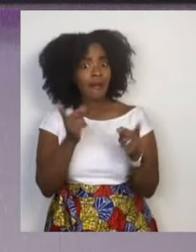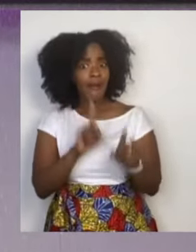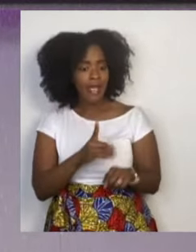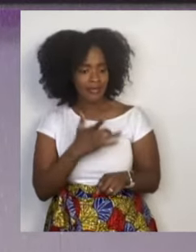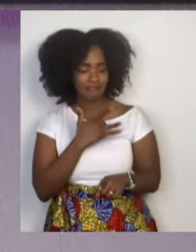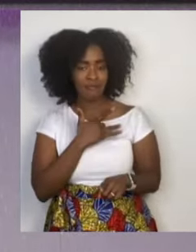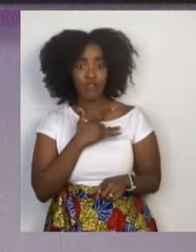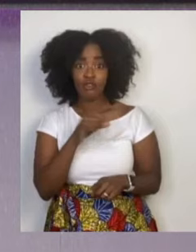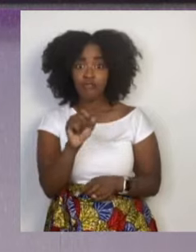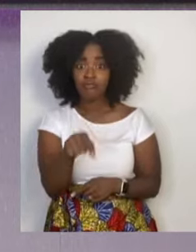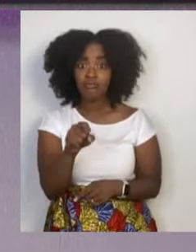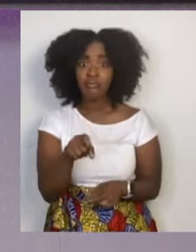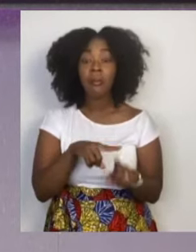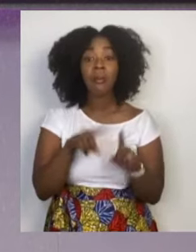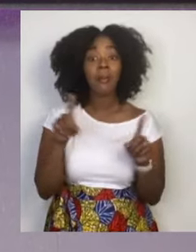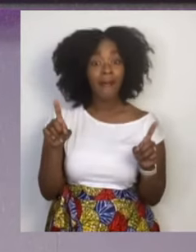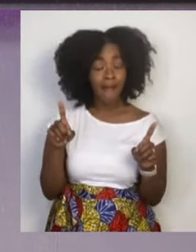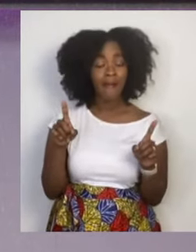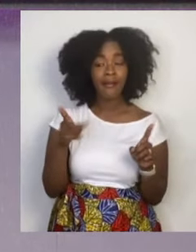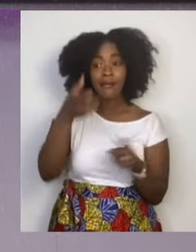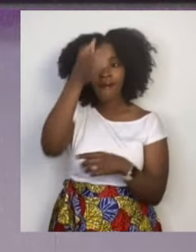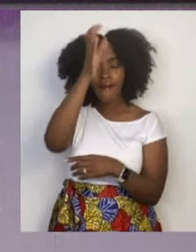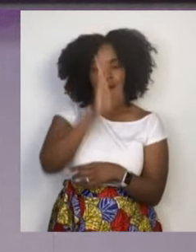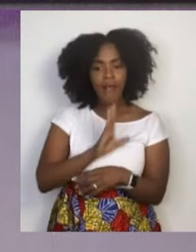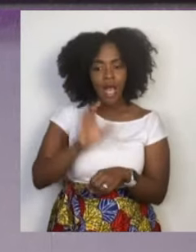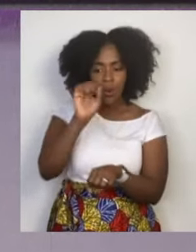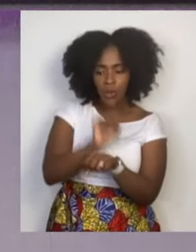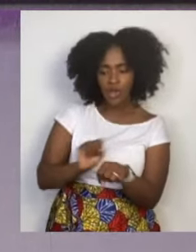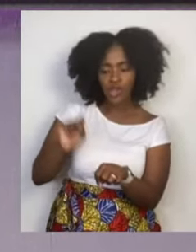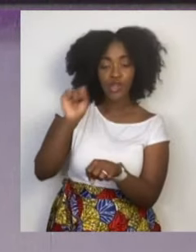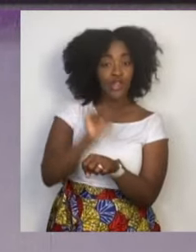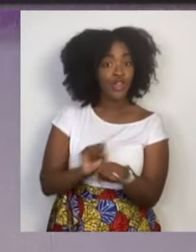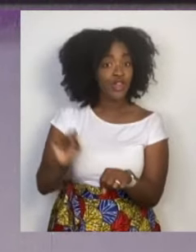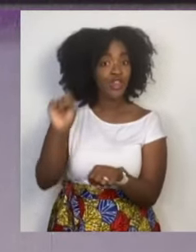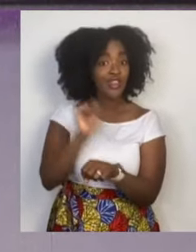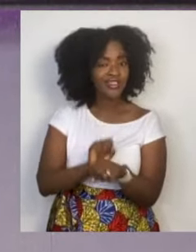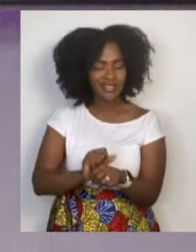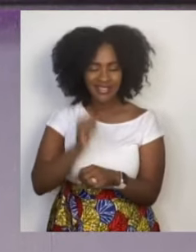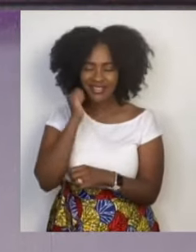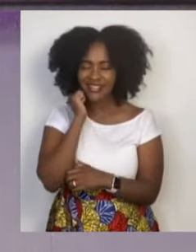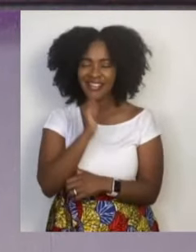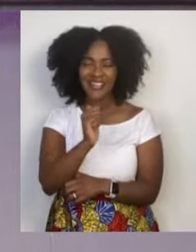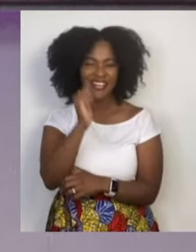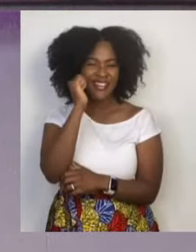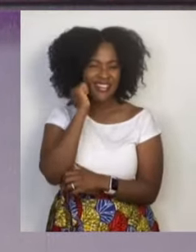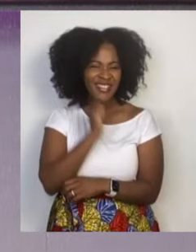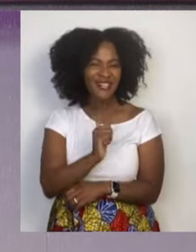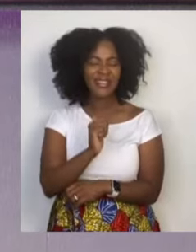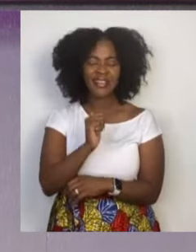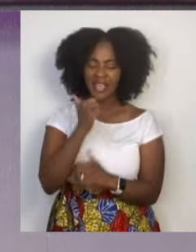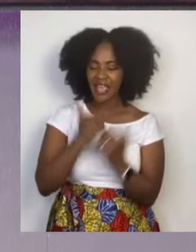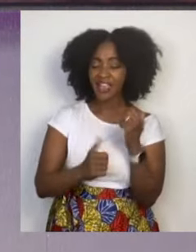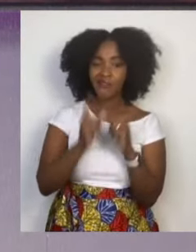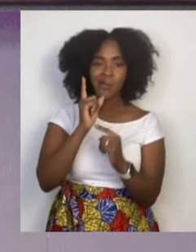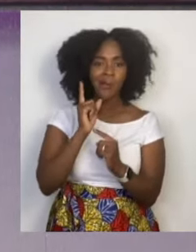God does day by day, moment by moment. And what a glorious work it